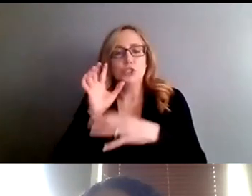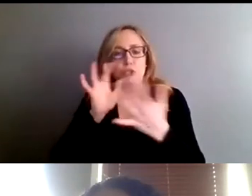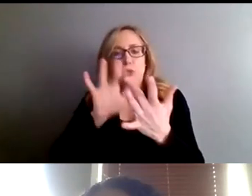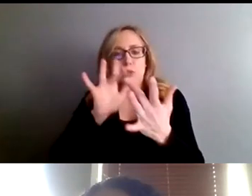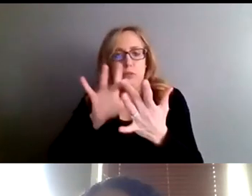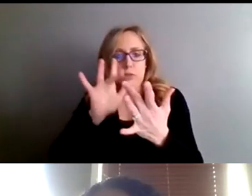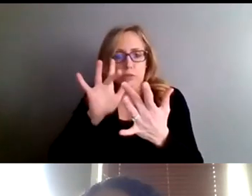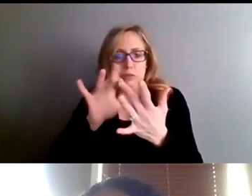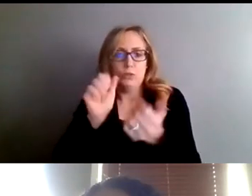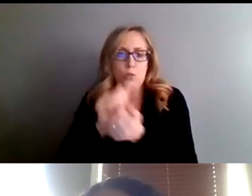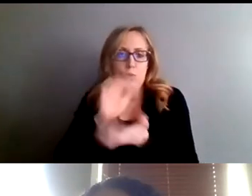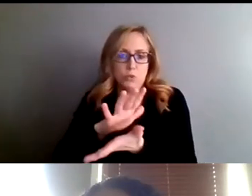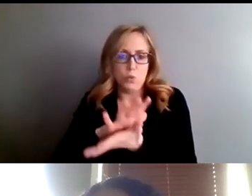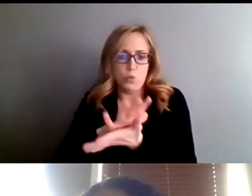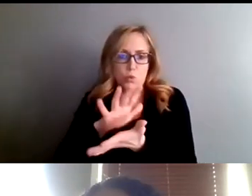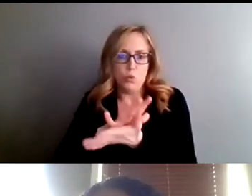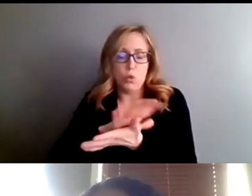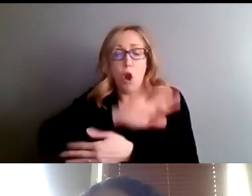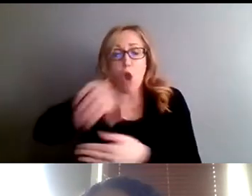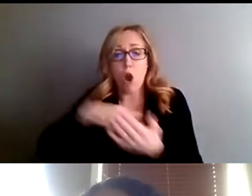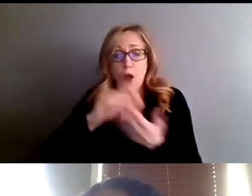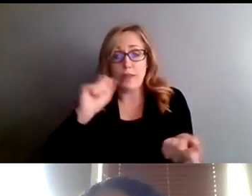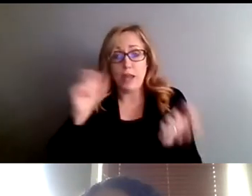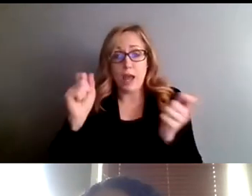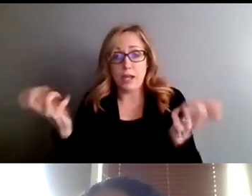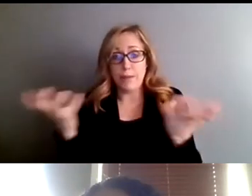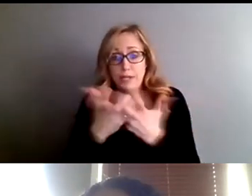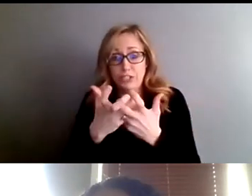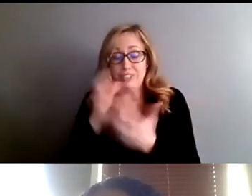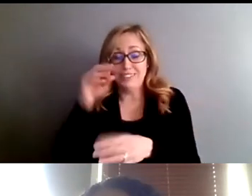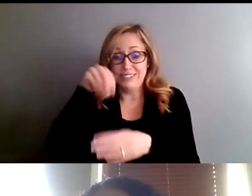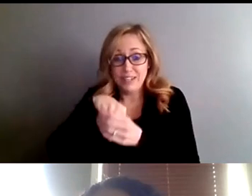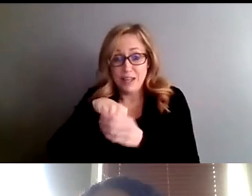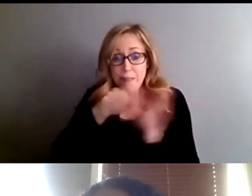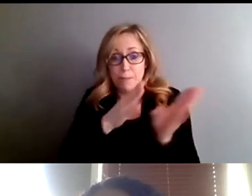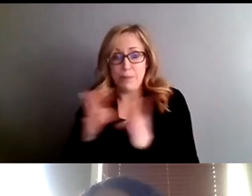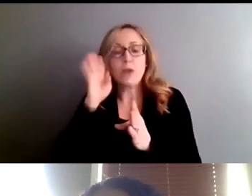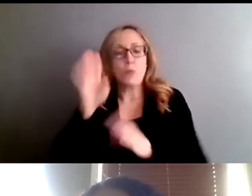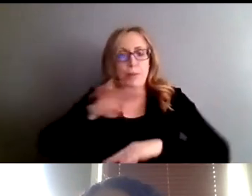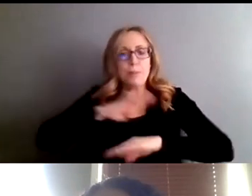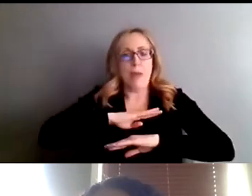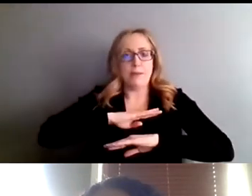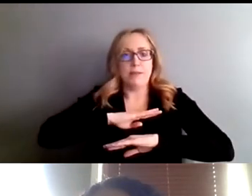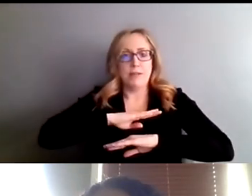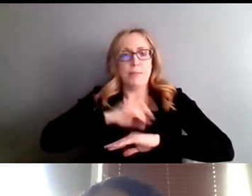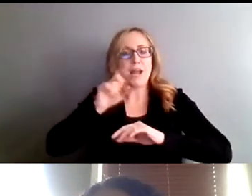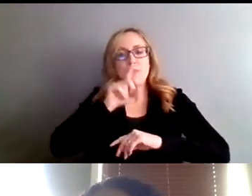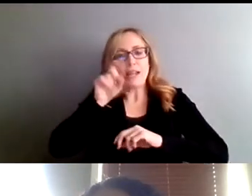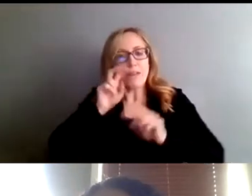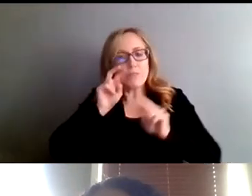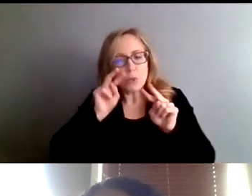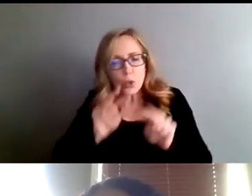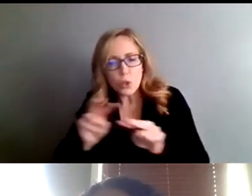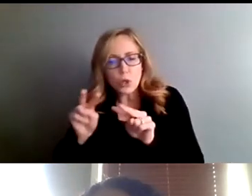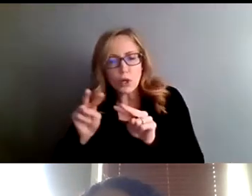your school. All of those accommodations that are built within those plans will be met, but I'd have to really look at the plan and see what the